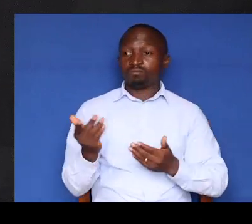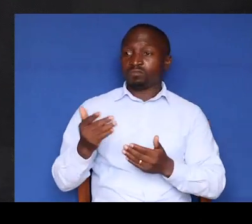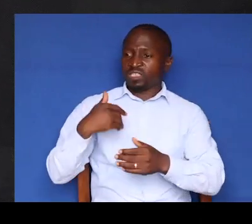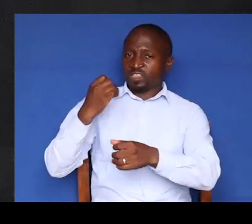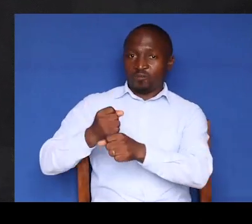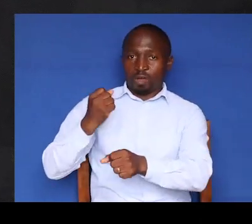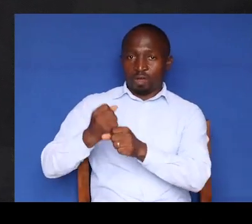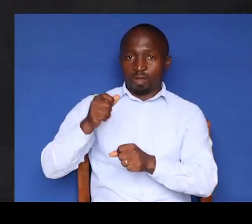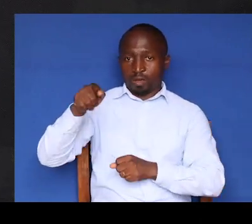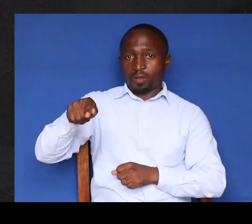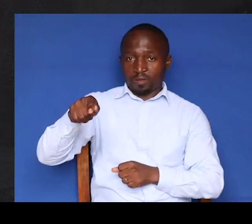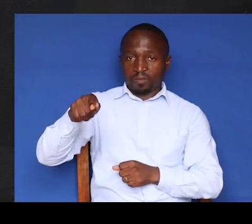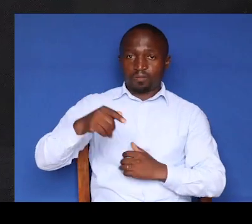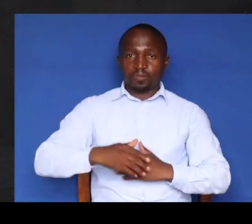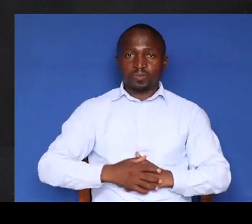conducted.